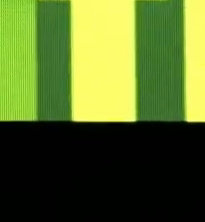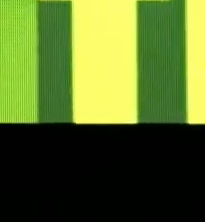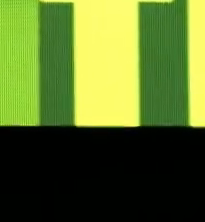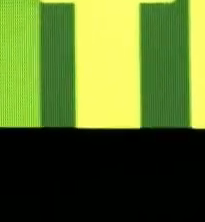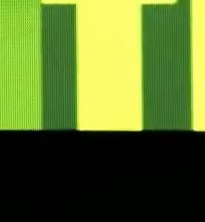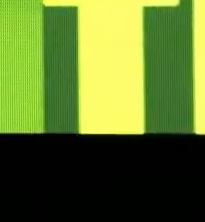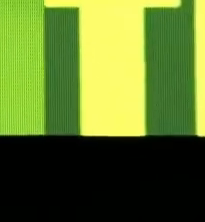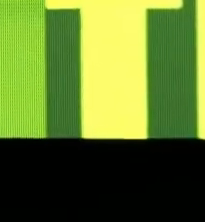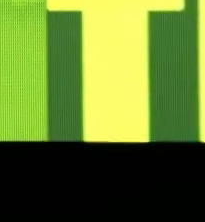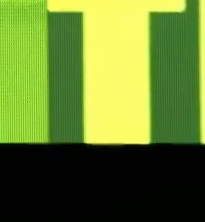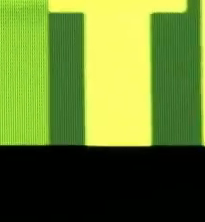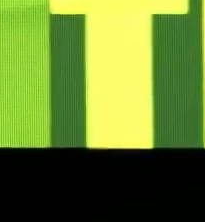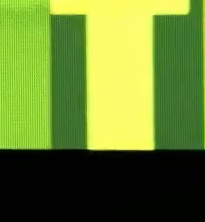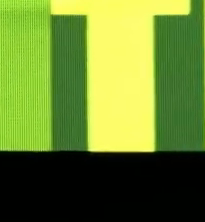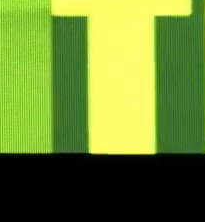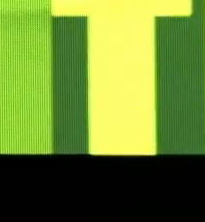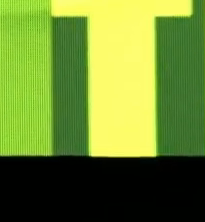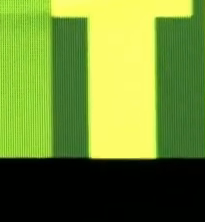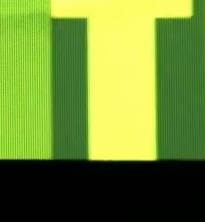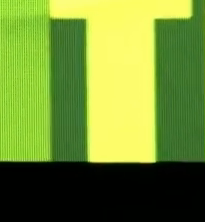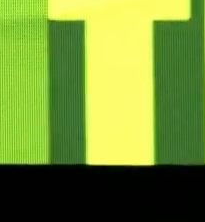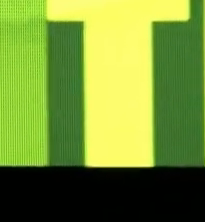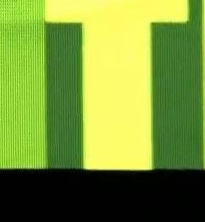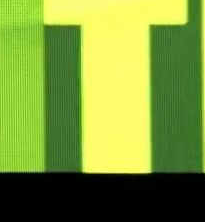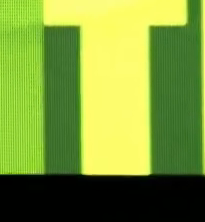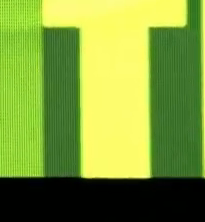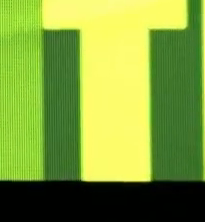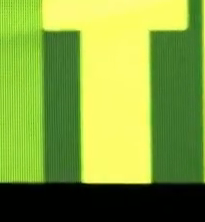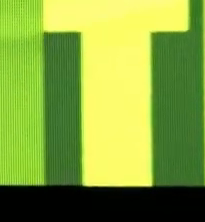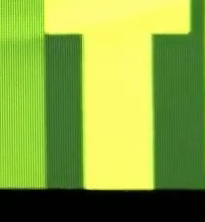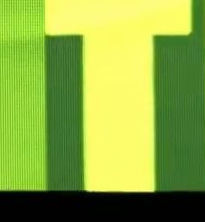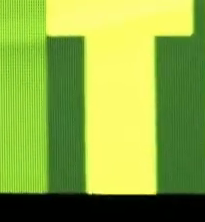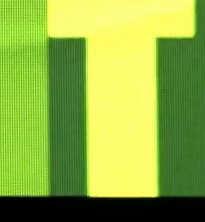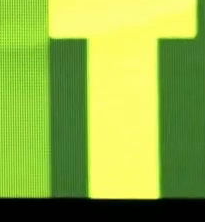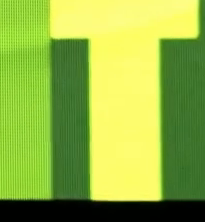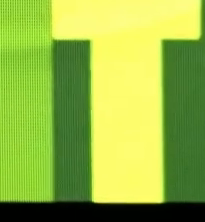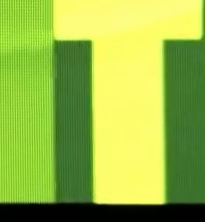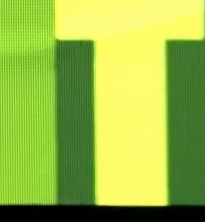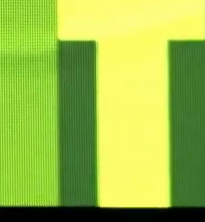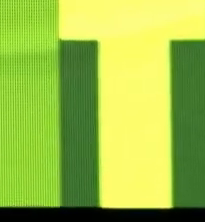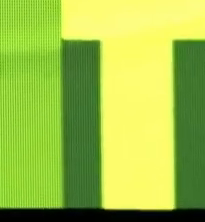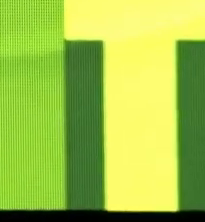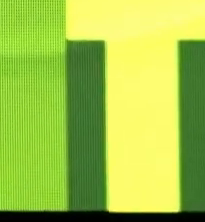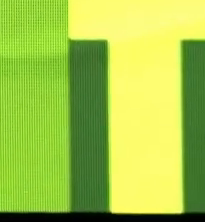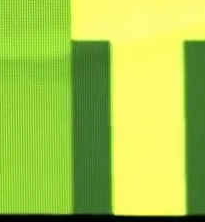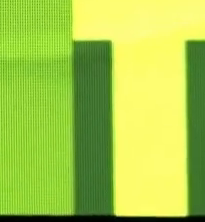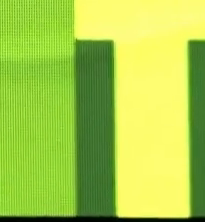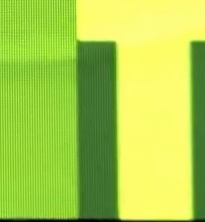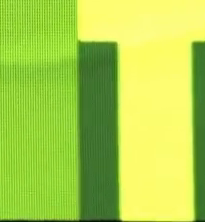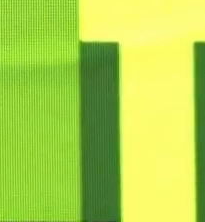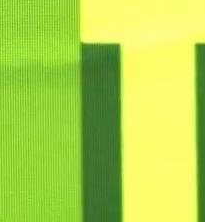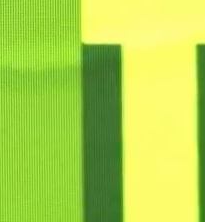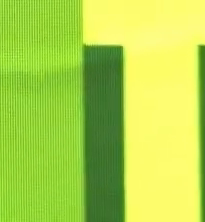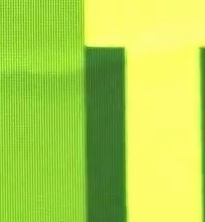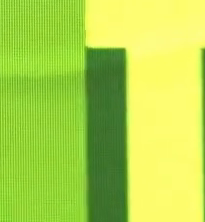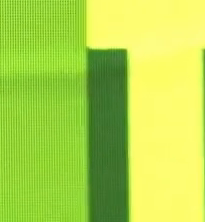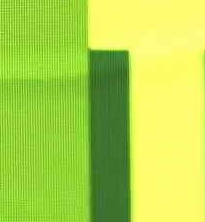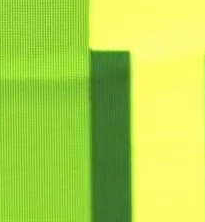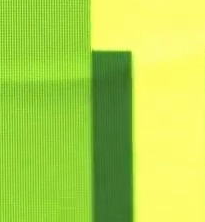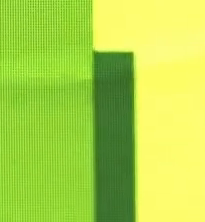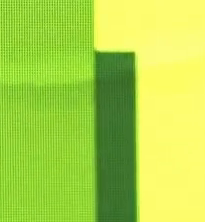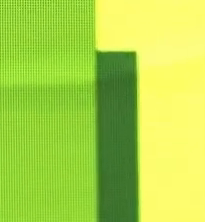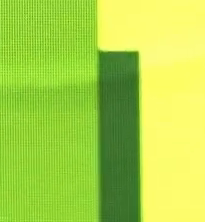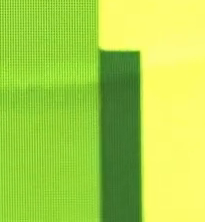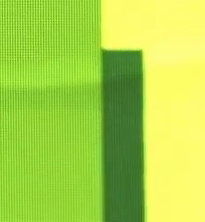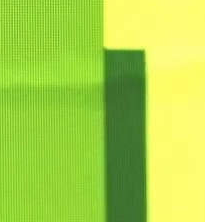que está, obviamente, a centrar as atenções do mundo inteiro, literalmente, e de todos os governos deste planeta pela sua